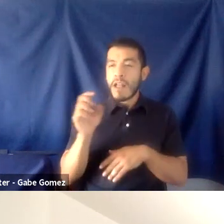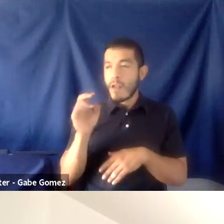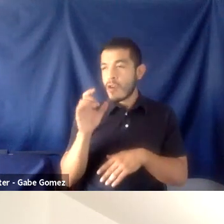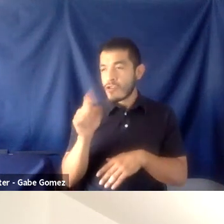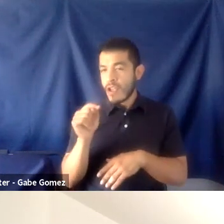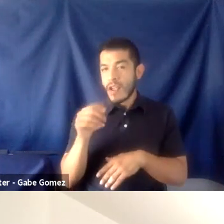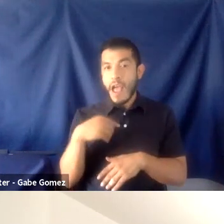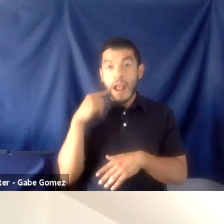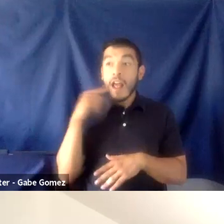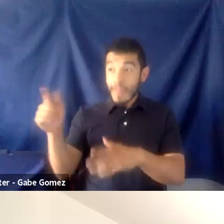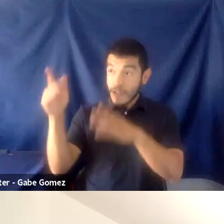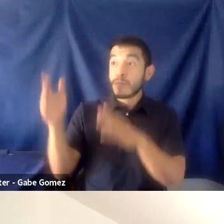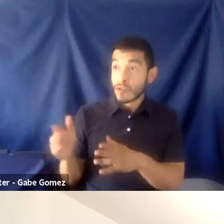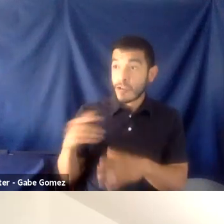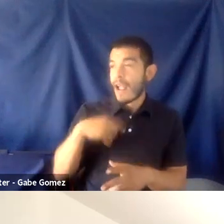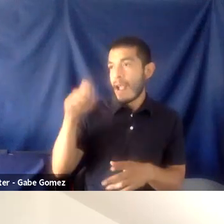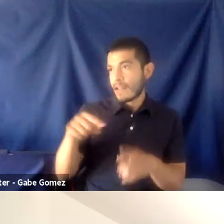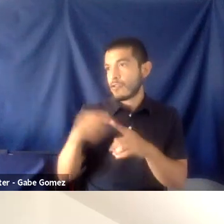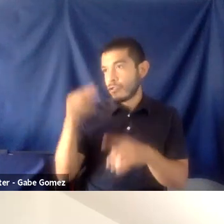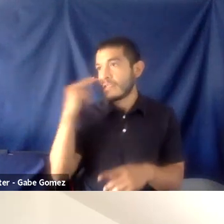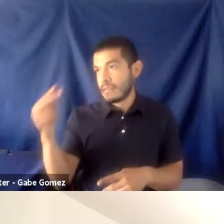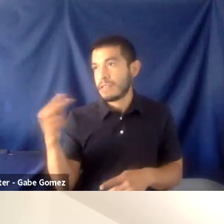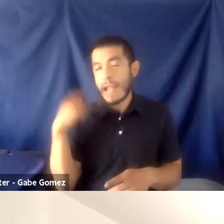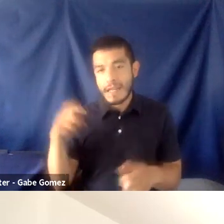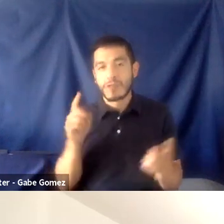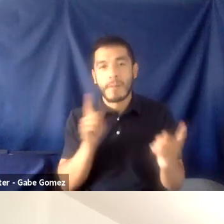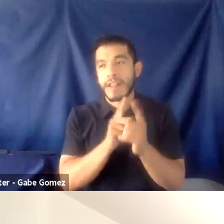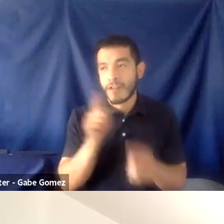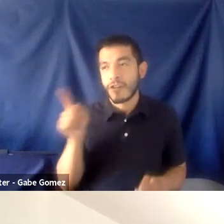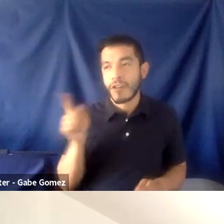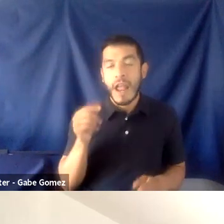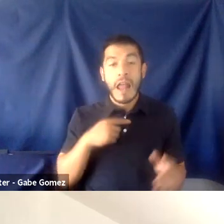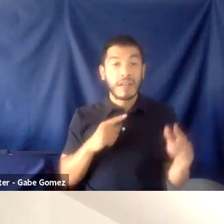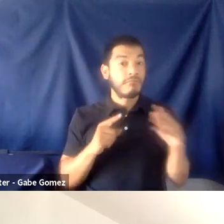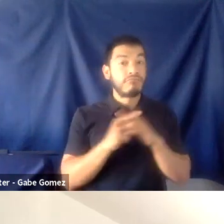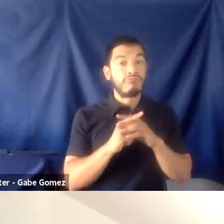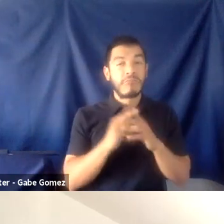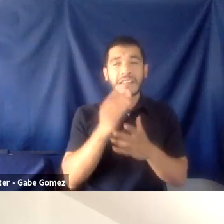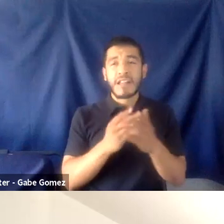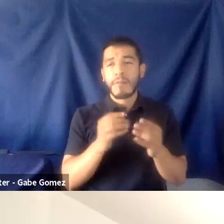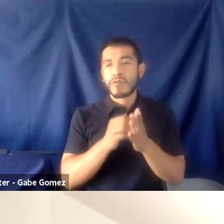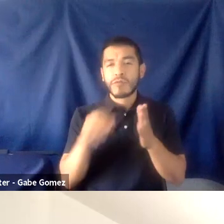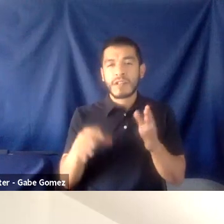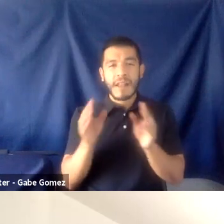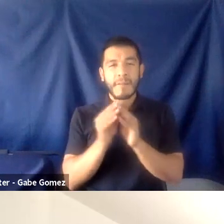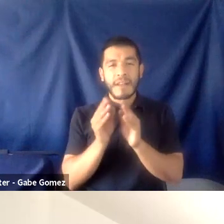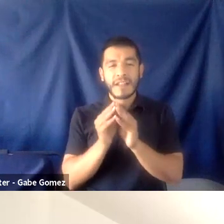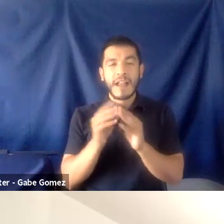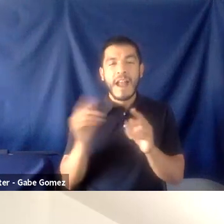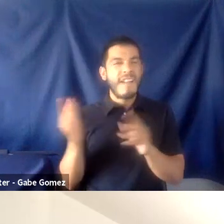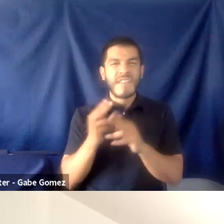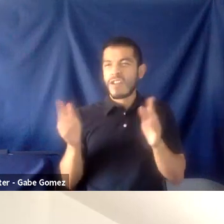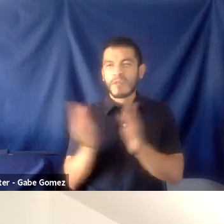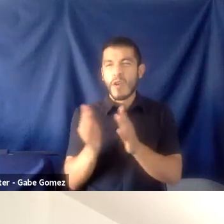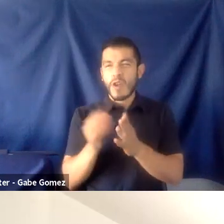thought, oh, this person, I need to meet this person. And I showed up at some student meeting, a very small student meeting she was having